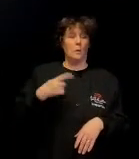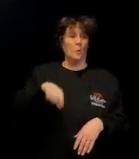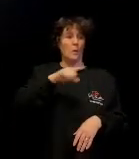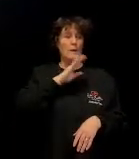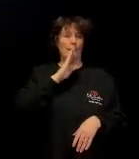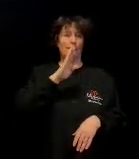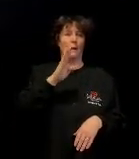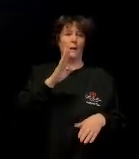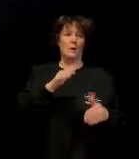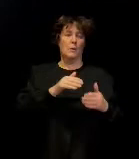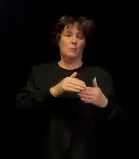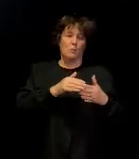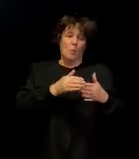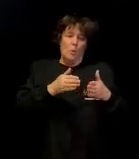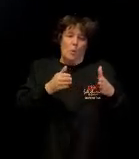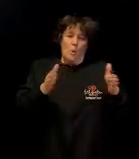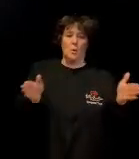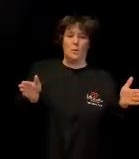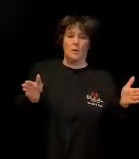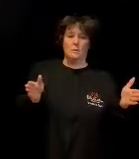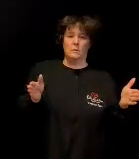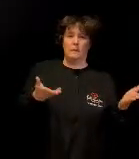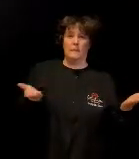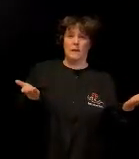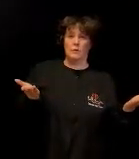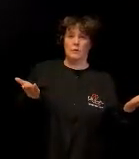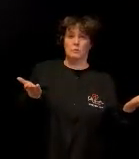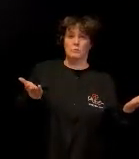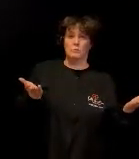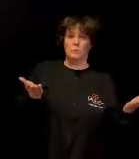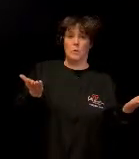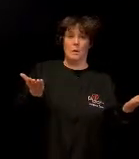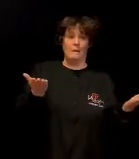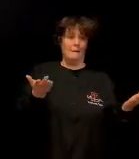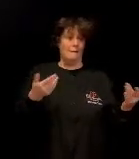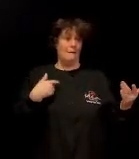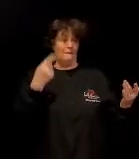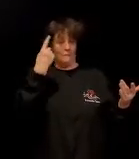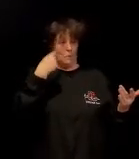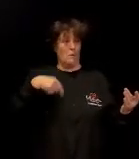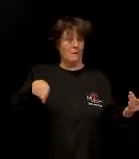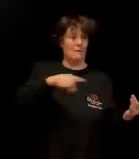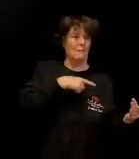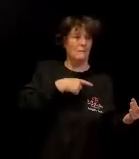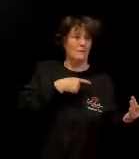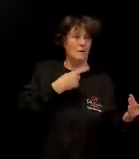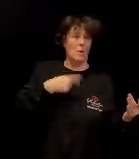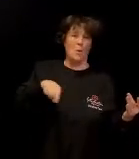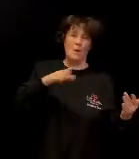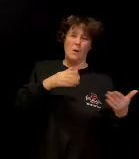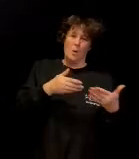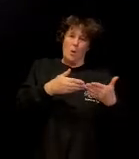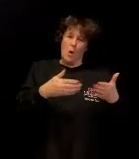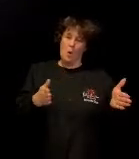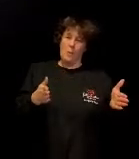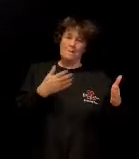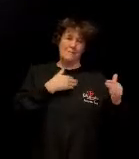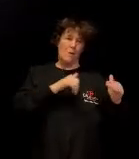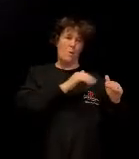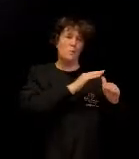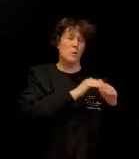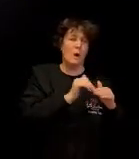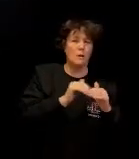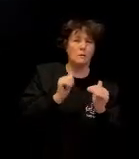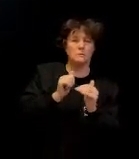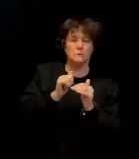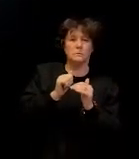open to the things that you have for us? Are we being open to our callings? Are we being open to the